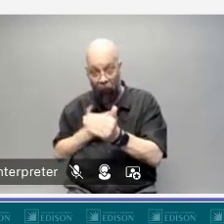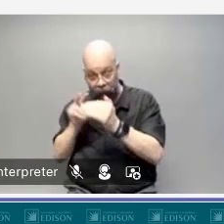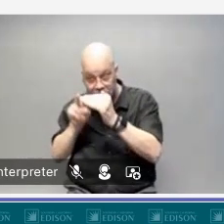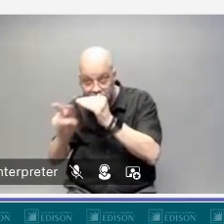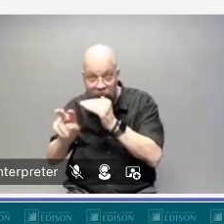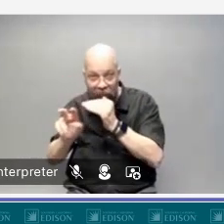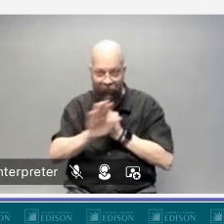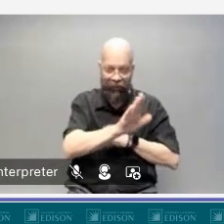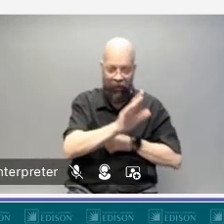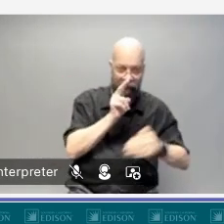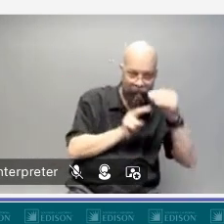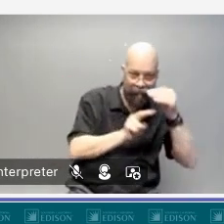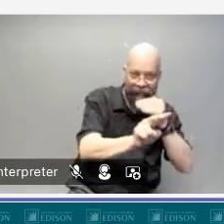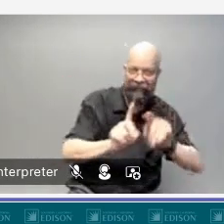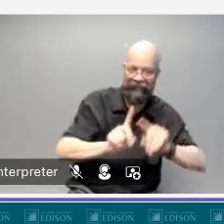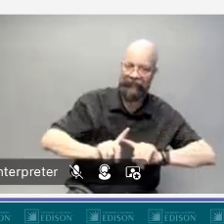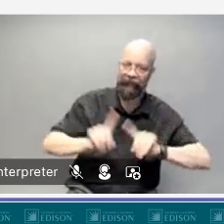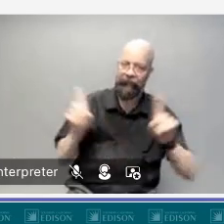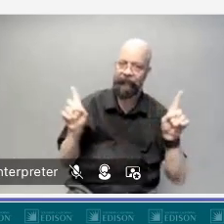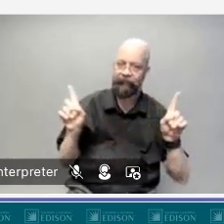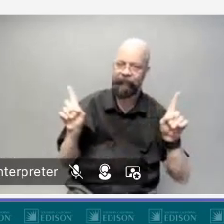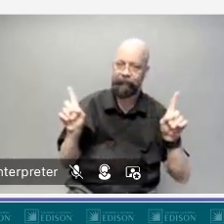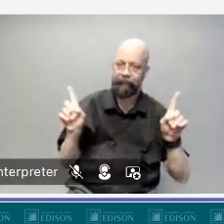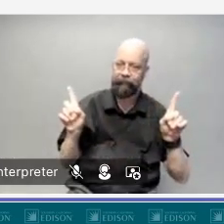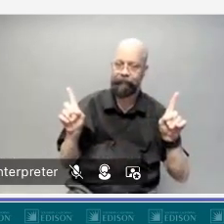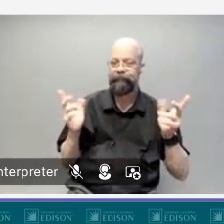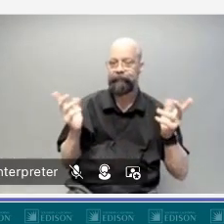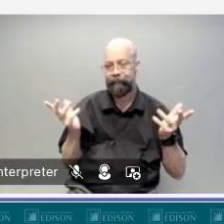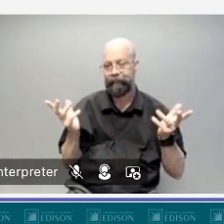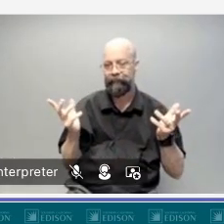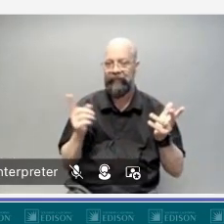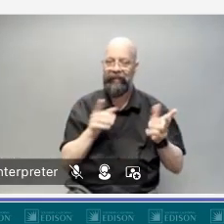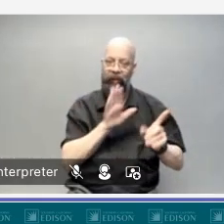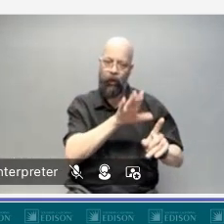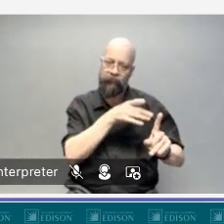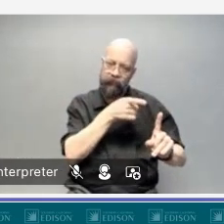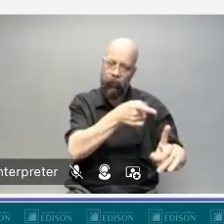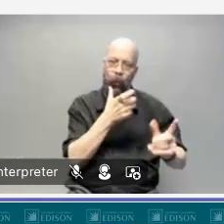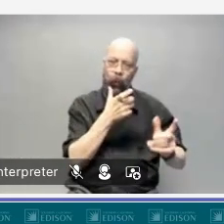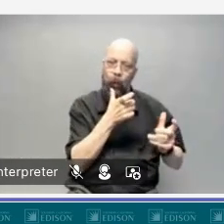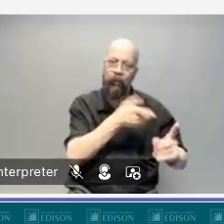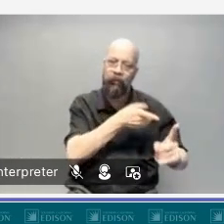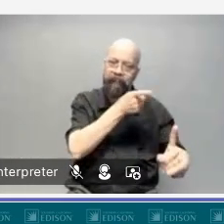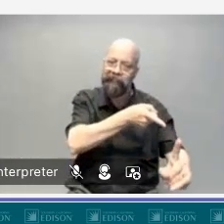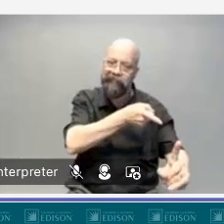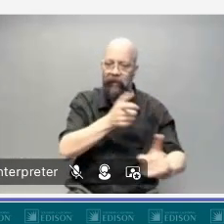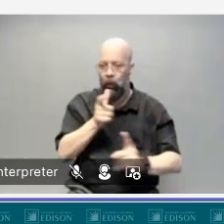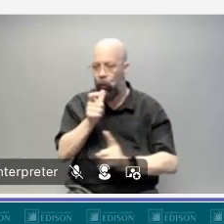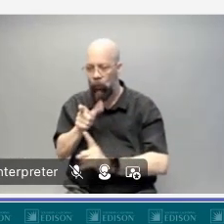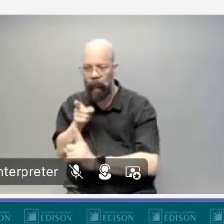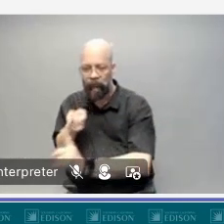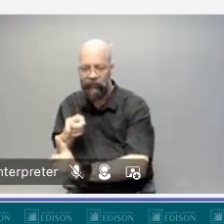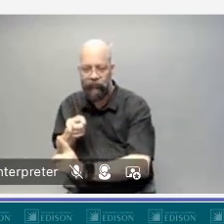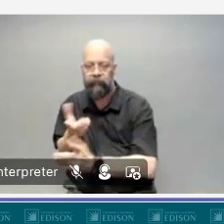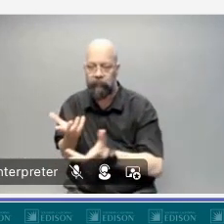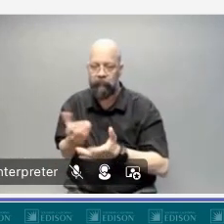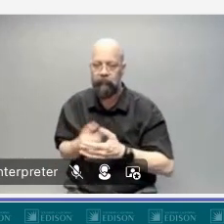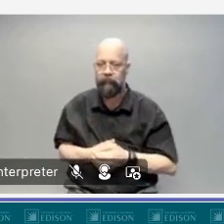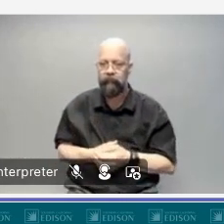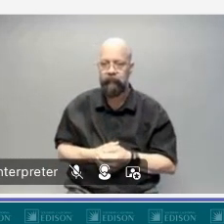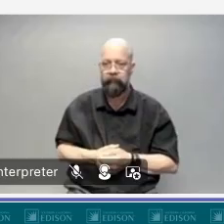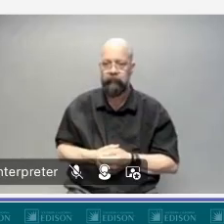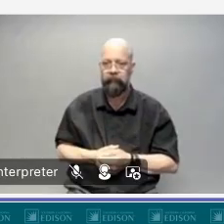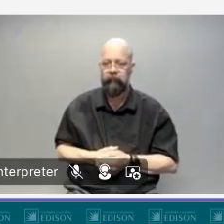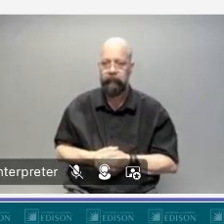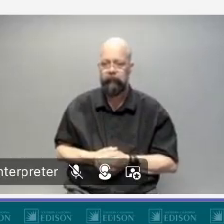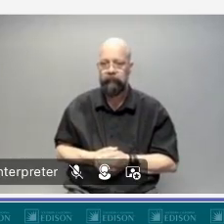of the different audience and the areas that we're forecasting for. Next slide, please.